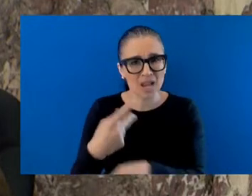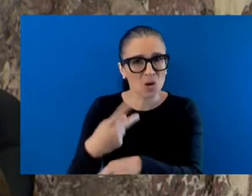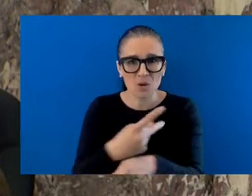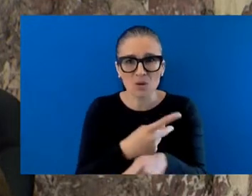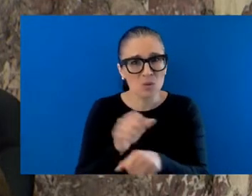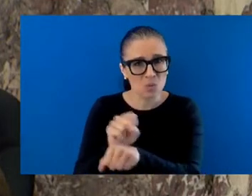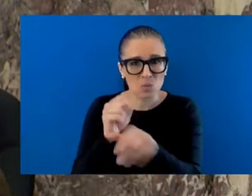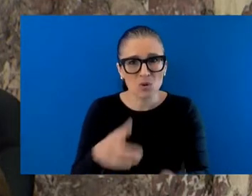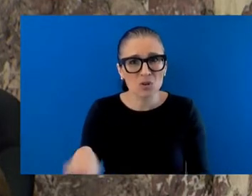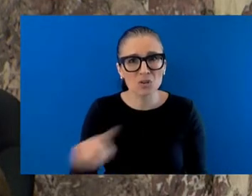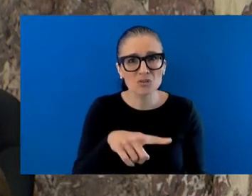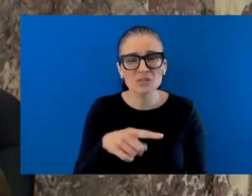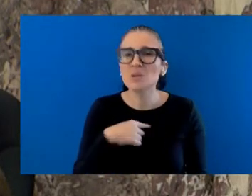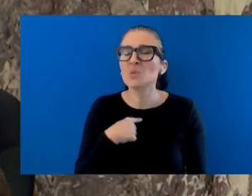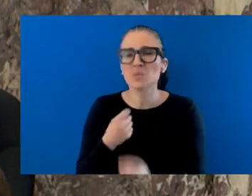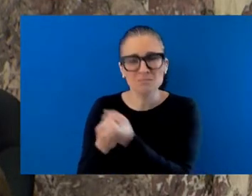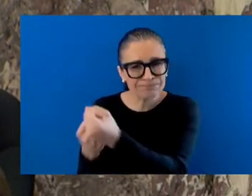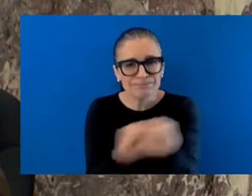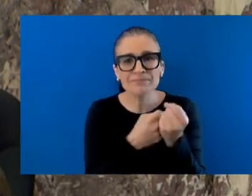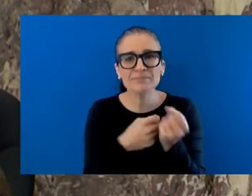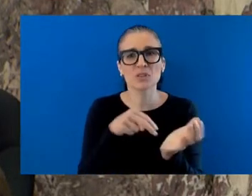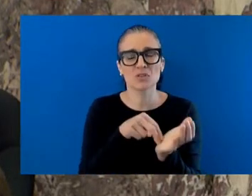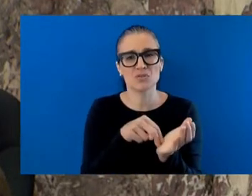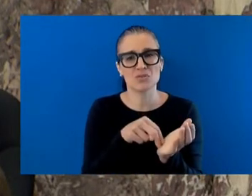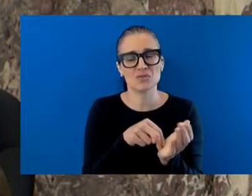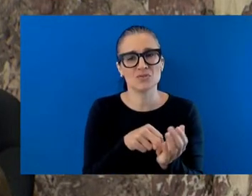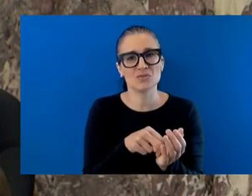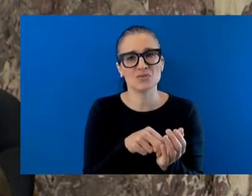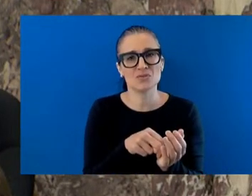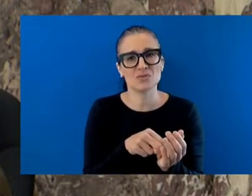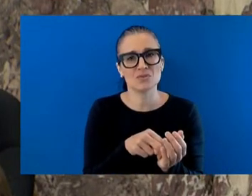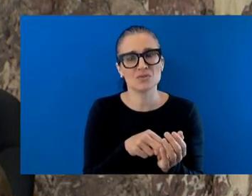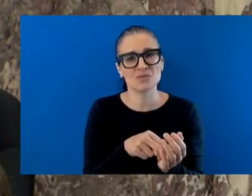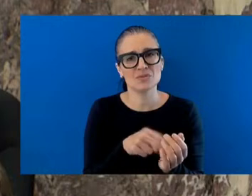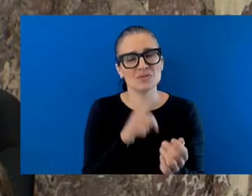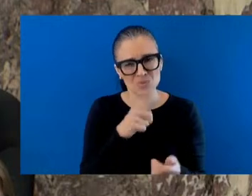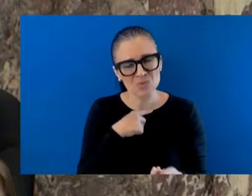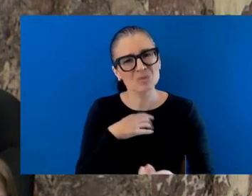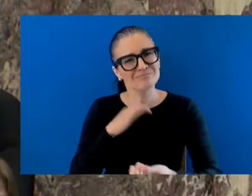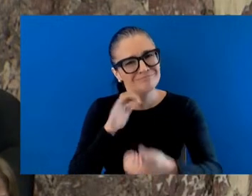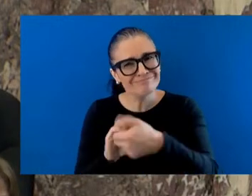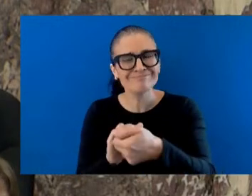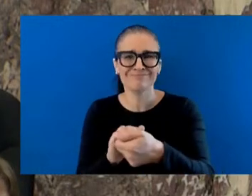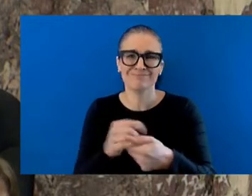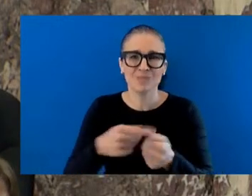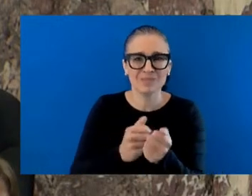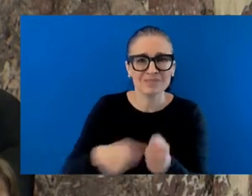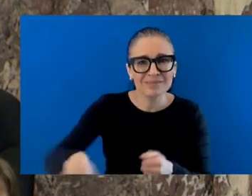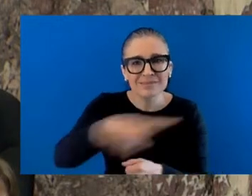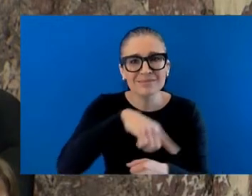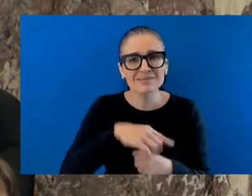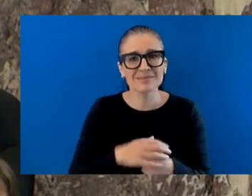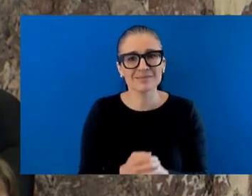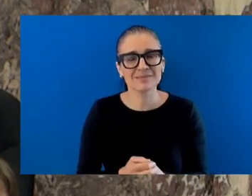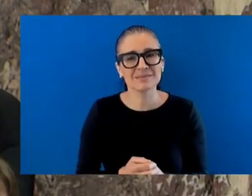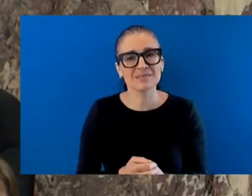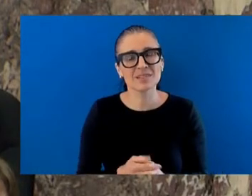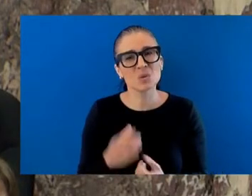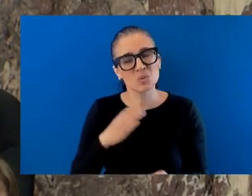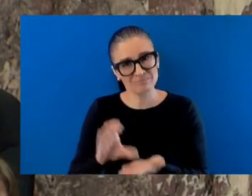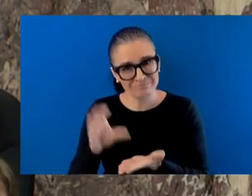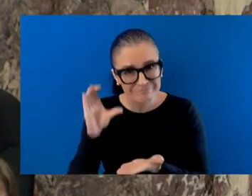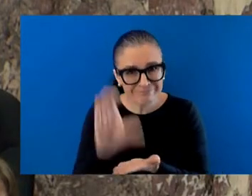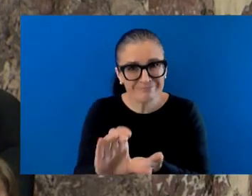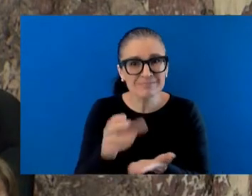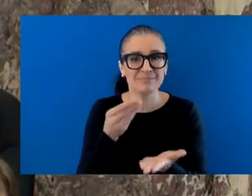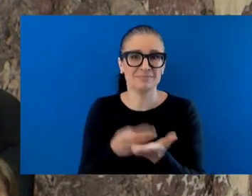with them, Honourable Speaker. We supported and funded, Honourable Speaker, Switch BC, which is an organization that's designed to improve those